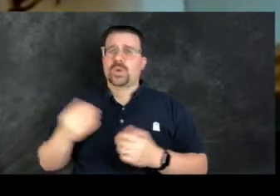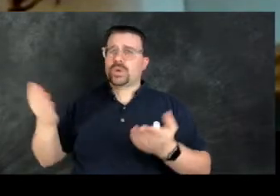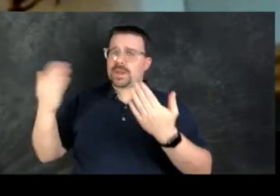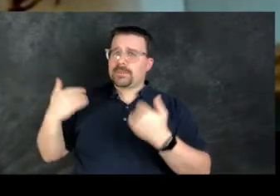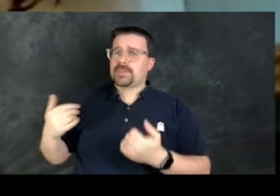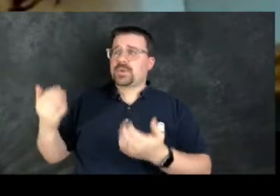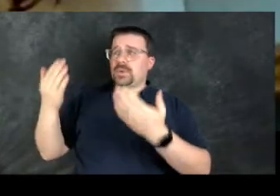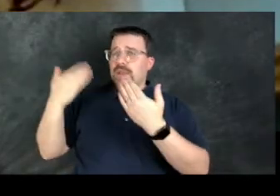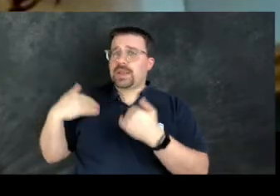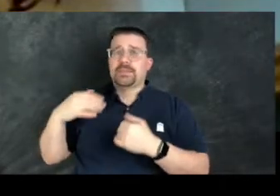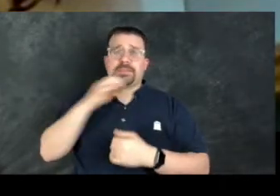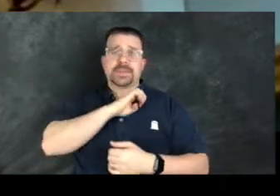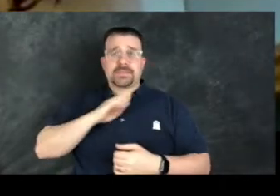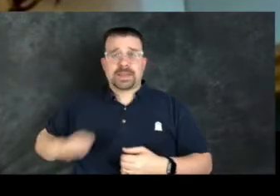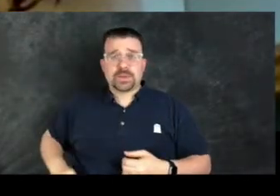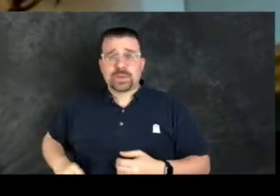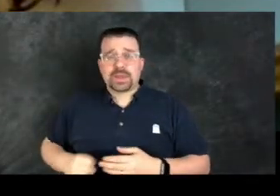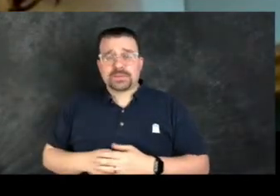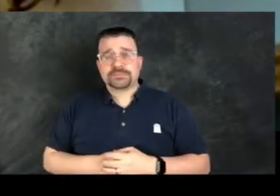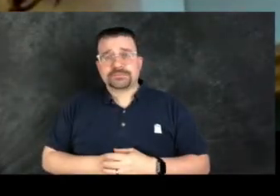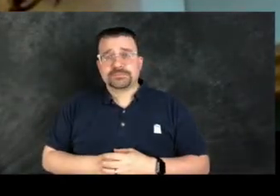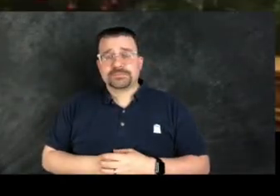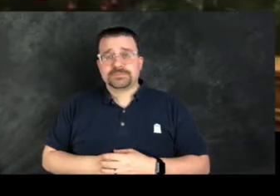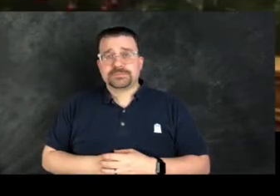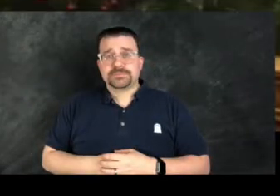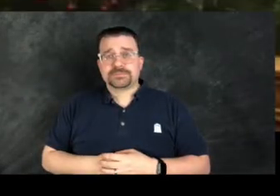O come, Emmanuel.